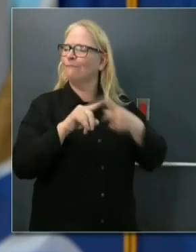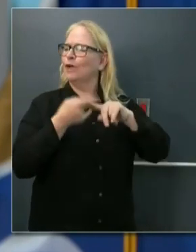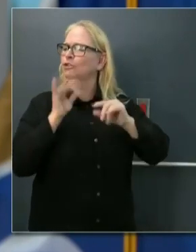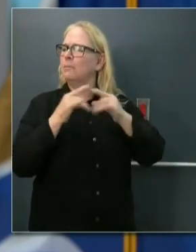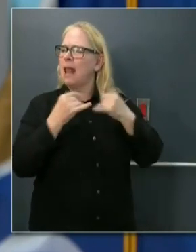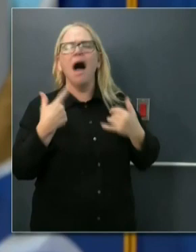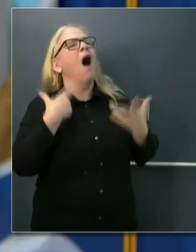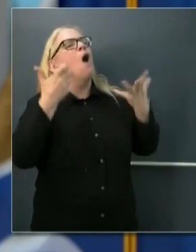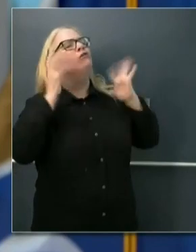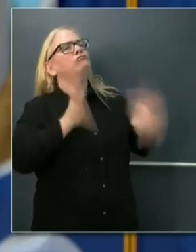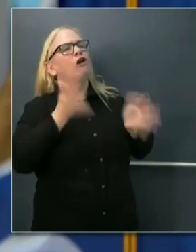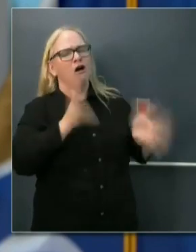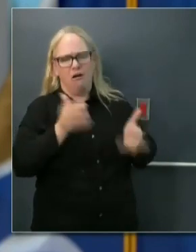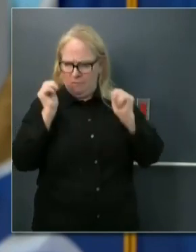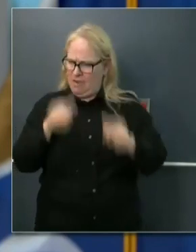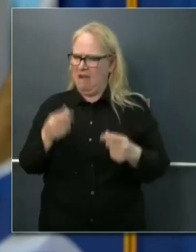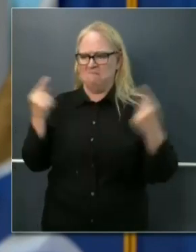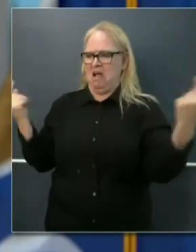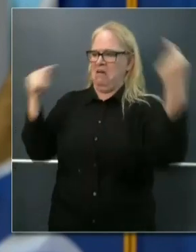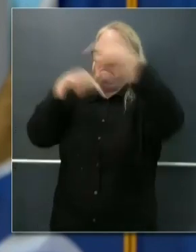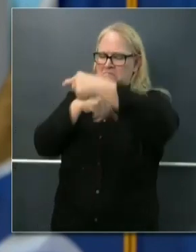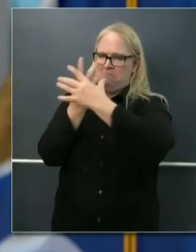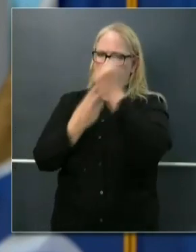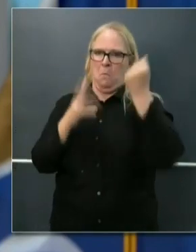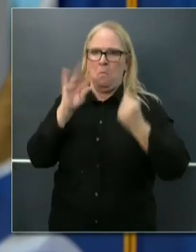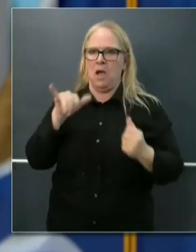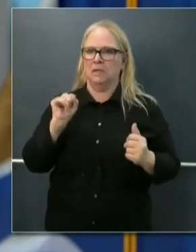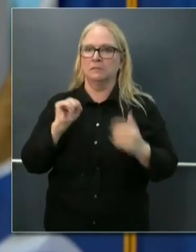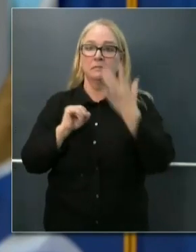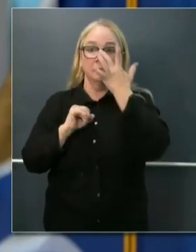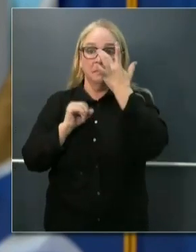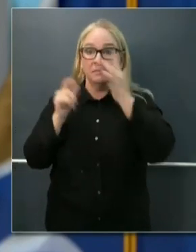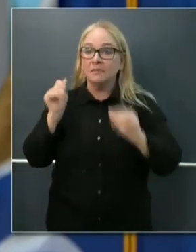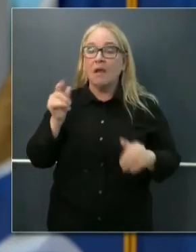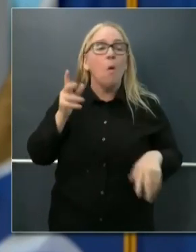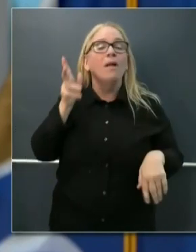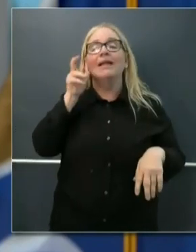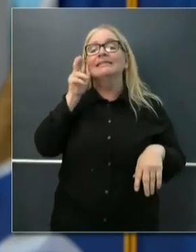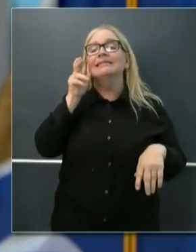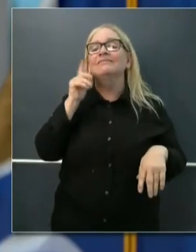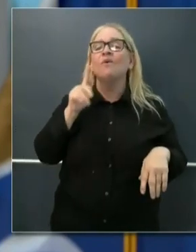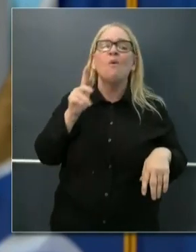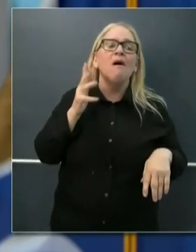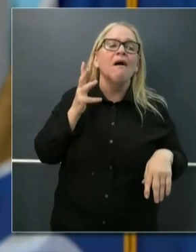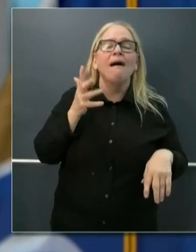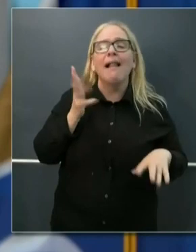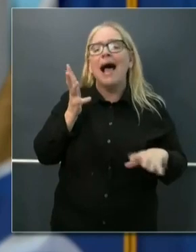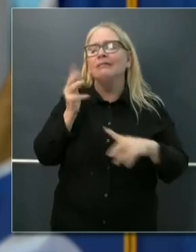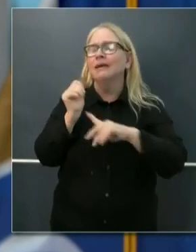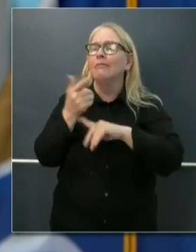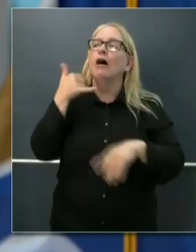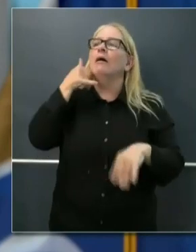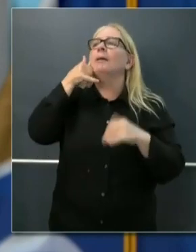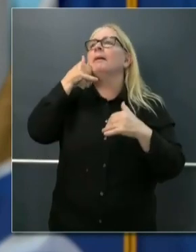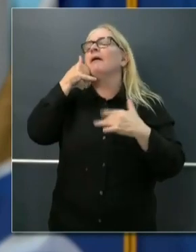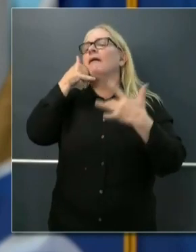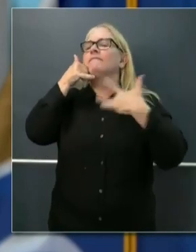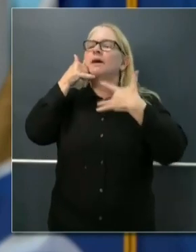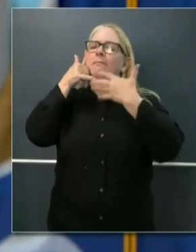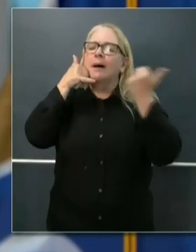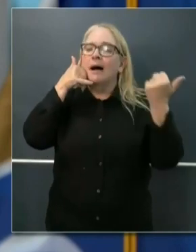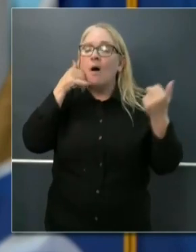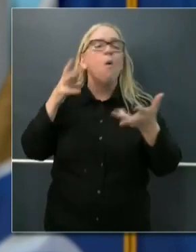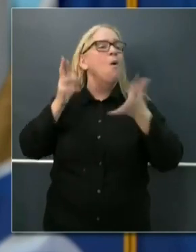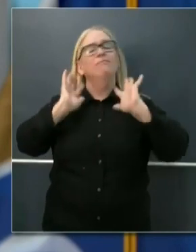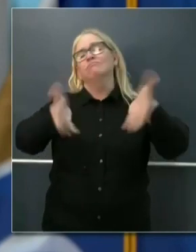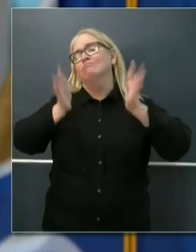someone, to just listen for 5, 10, 20 minutes. You don't need anything in particular. You just need